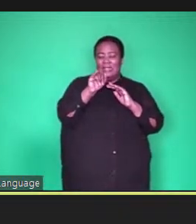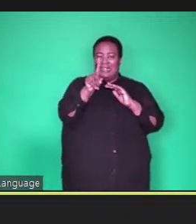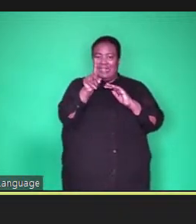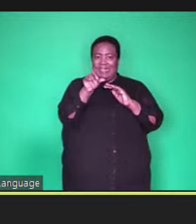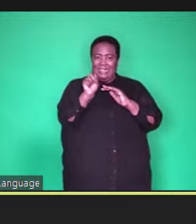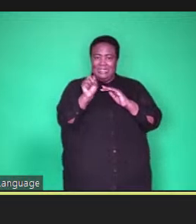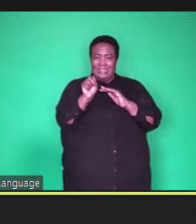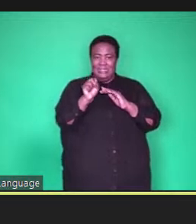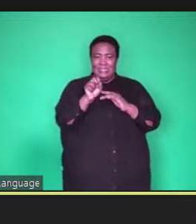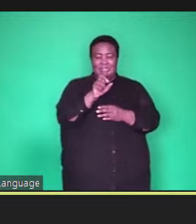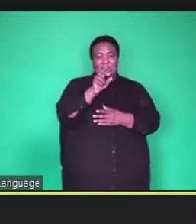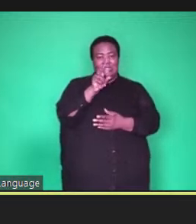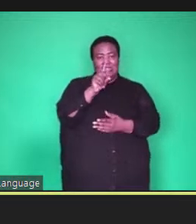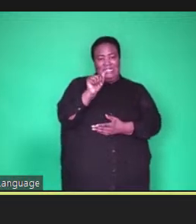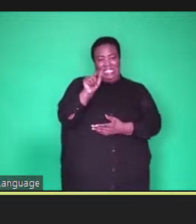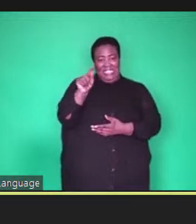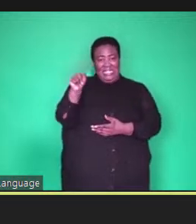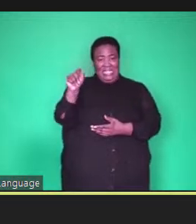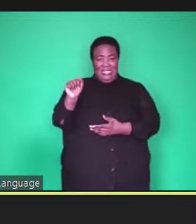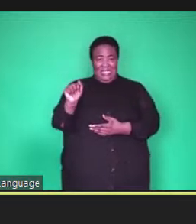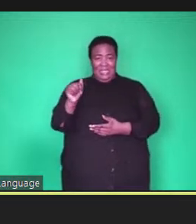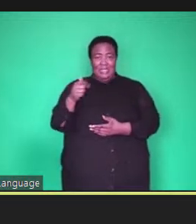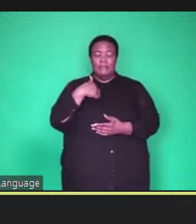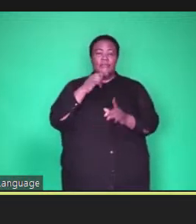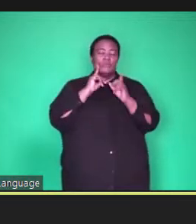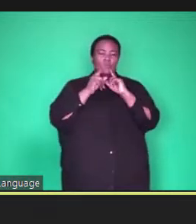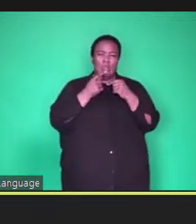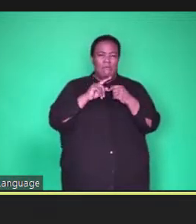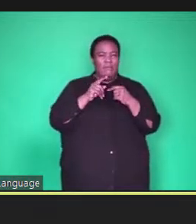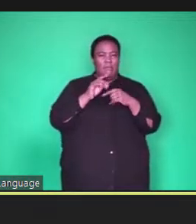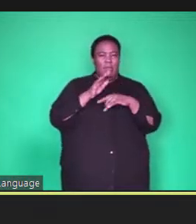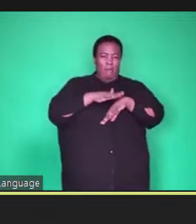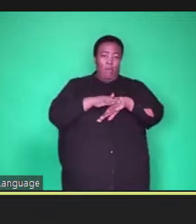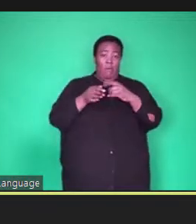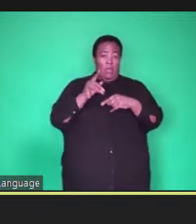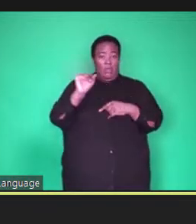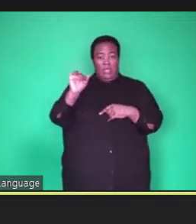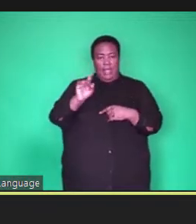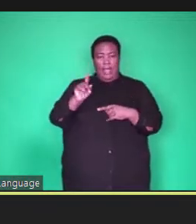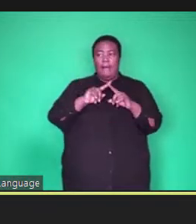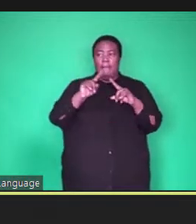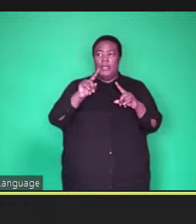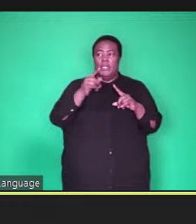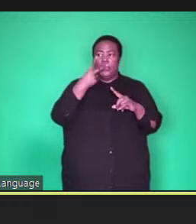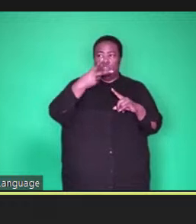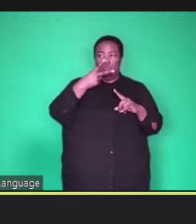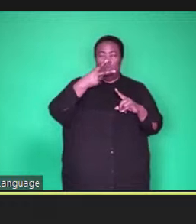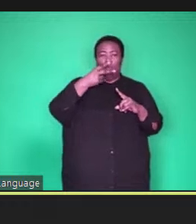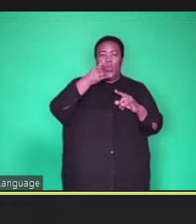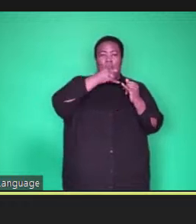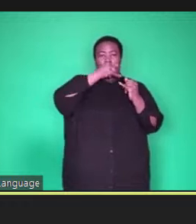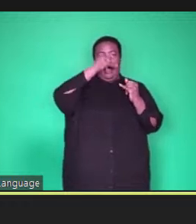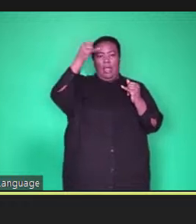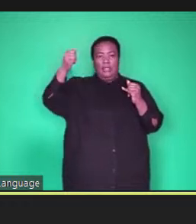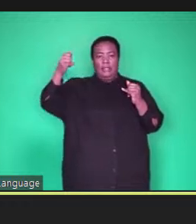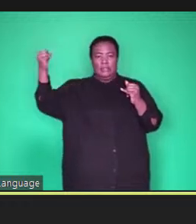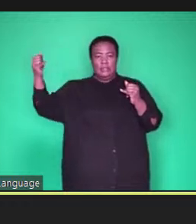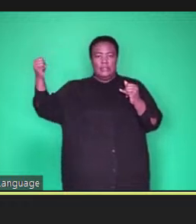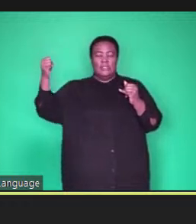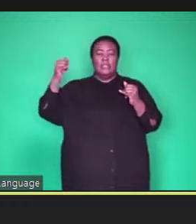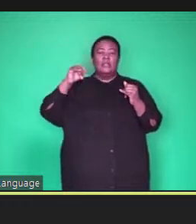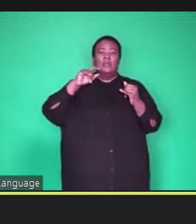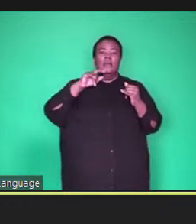and to the 2 points here, so I'm not talking a lot about those. These two solid lines, this is the male line from 2014, this